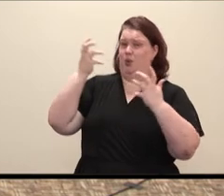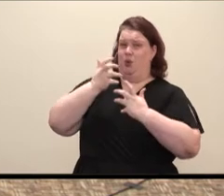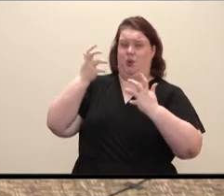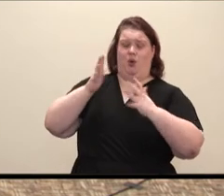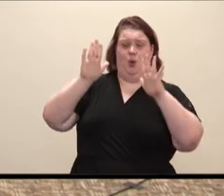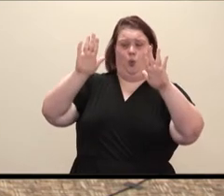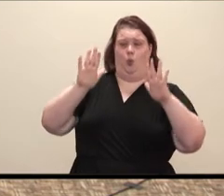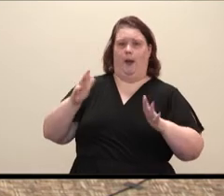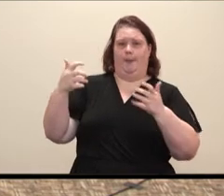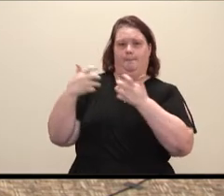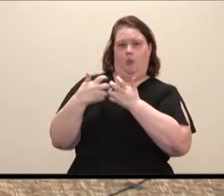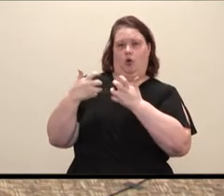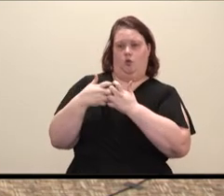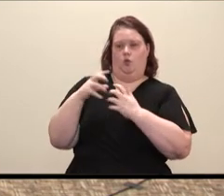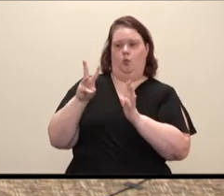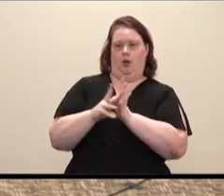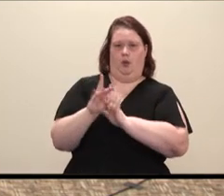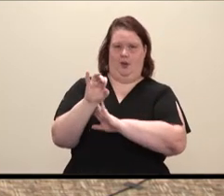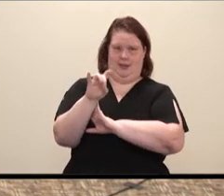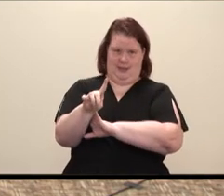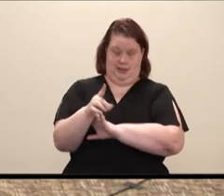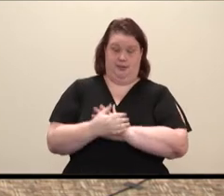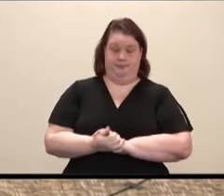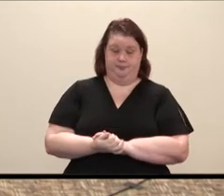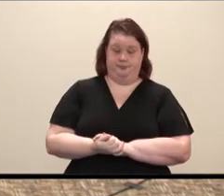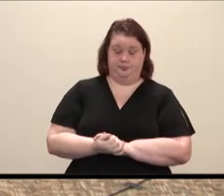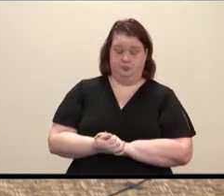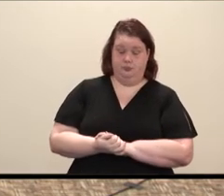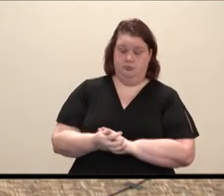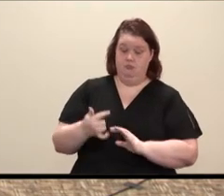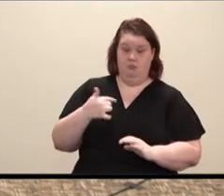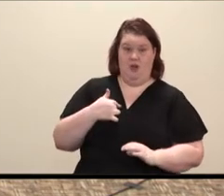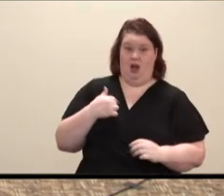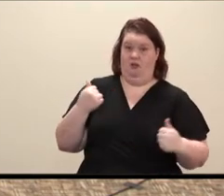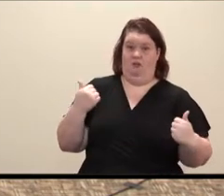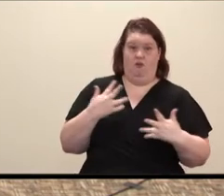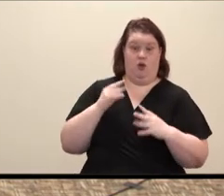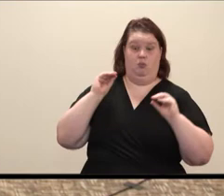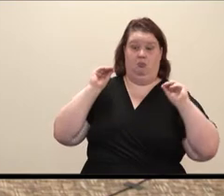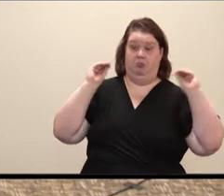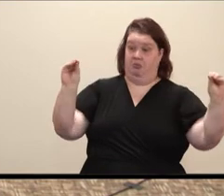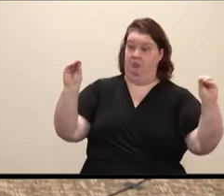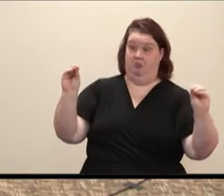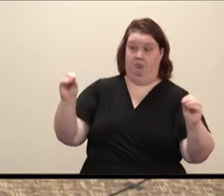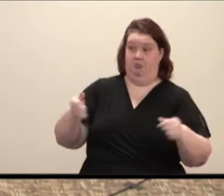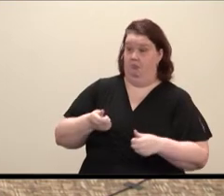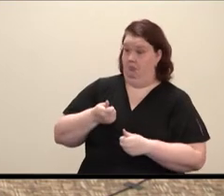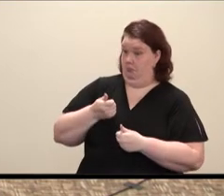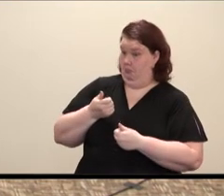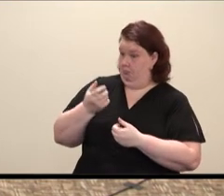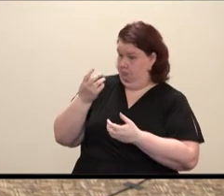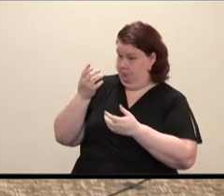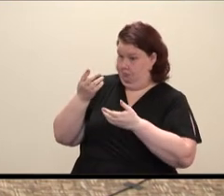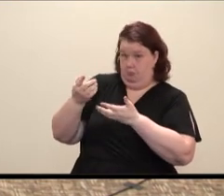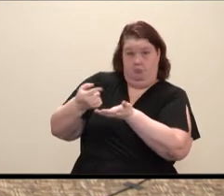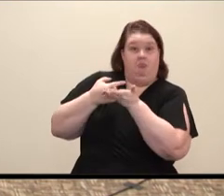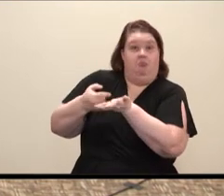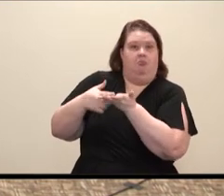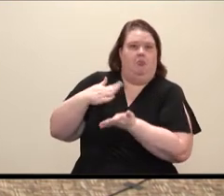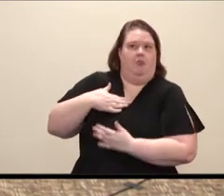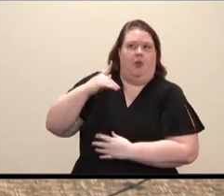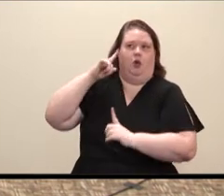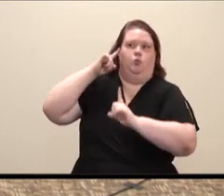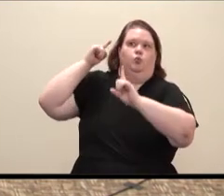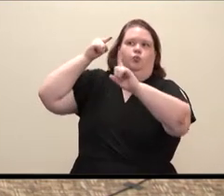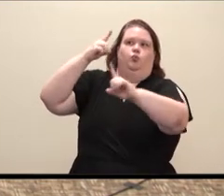and I didn't hesitate to talk about my dream because they are supportive of that dream, and